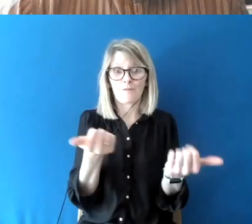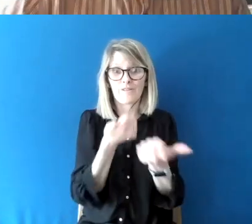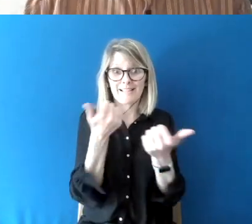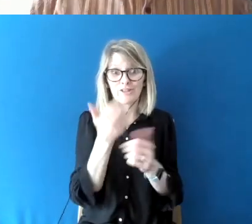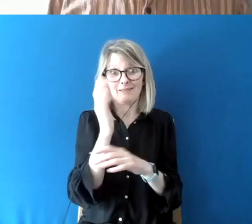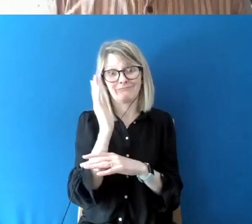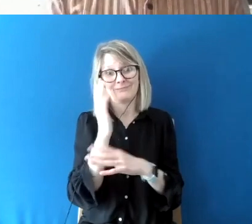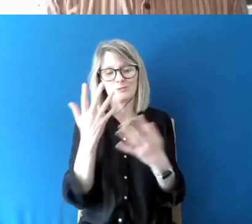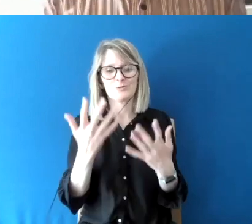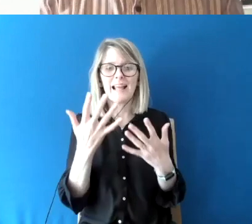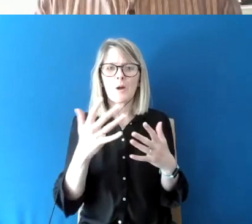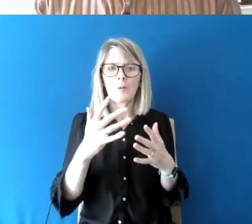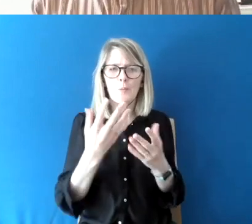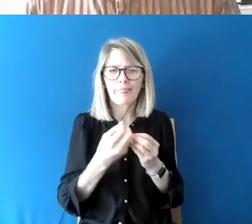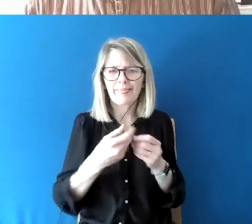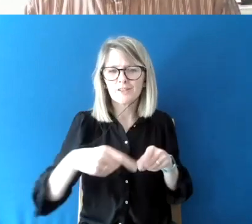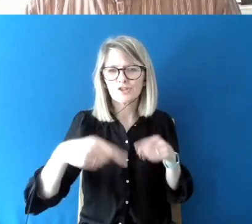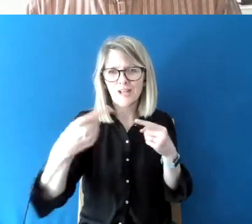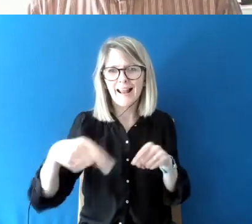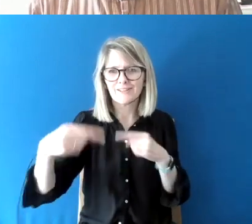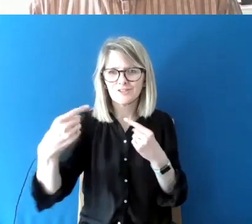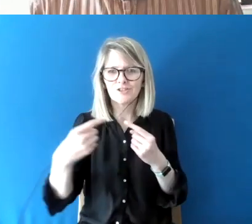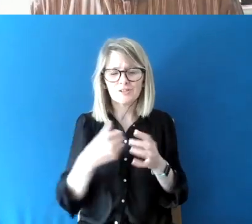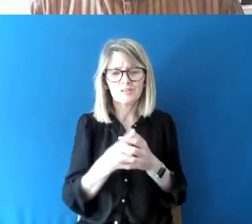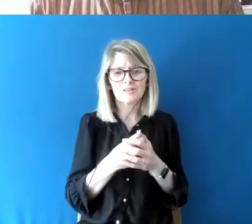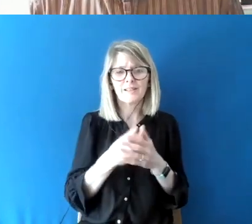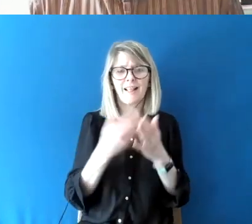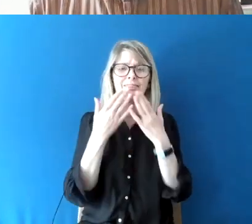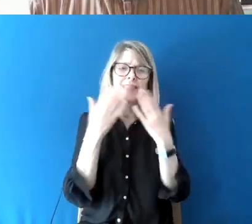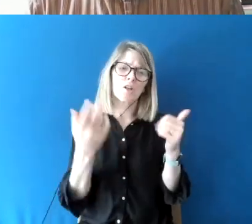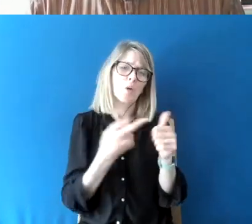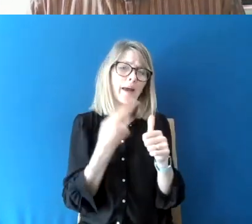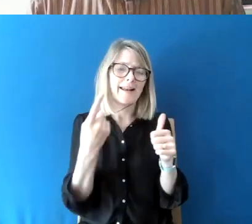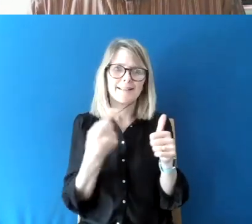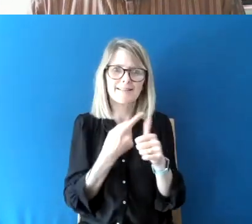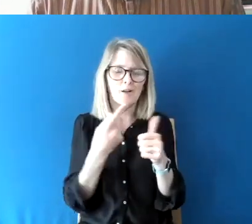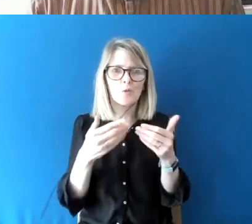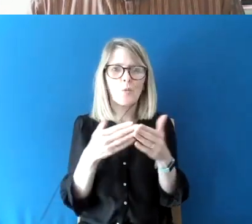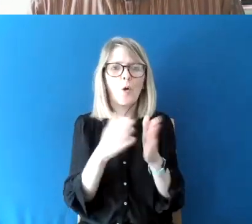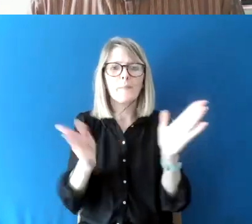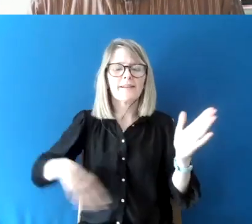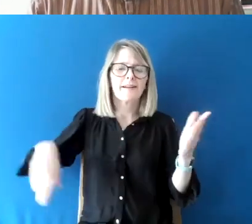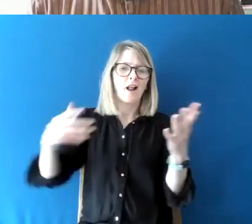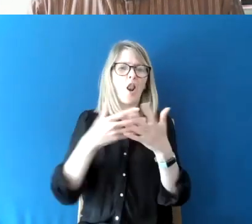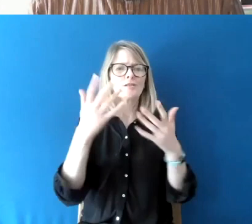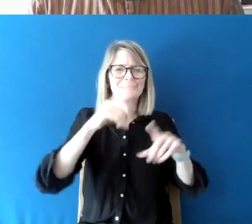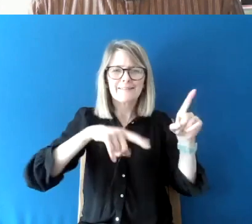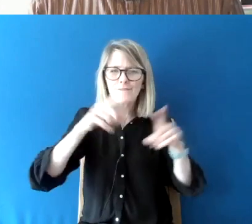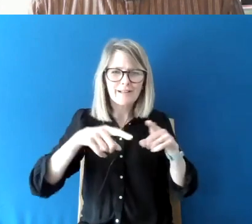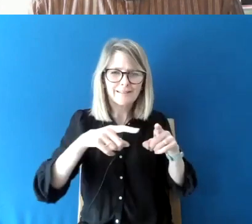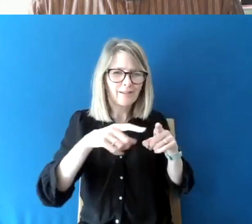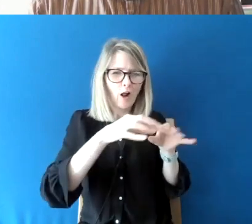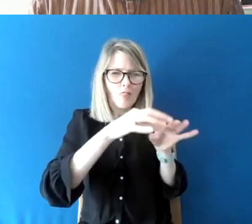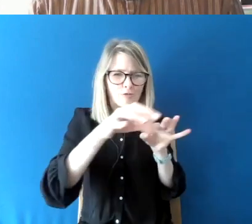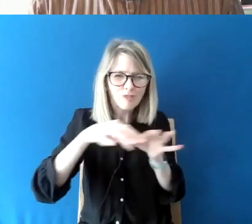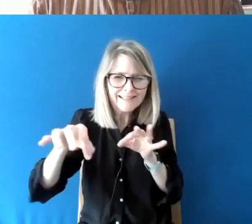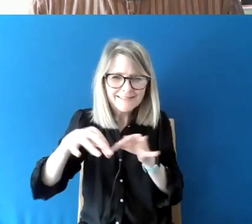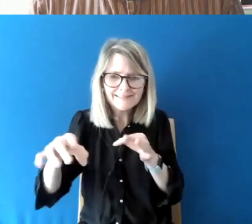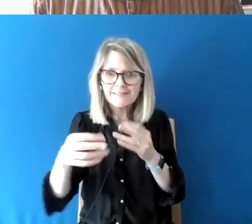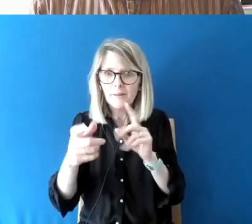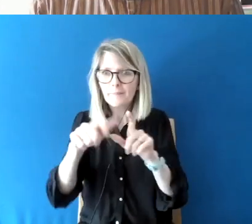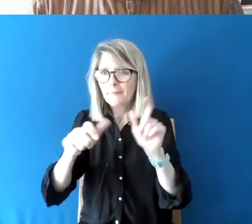Anson, thank you so much. You opened up a whole range of different threads, and people responded,